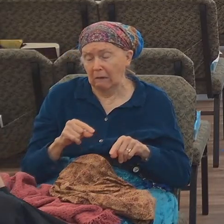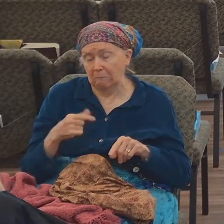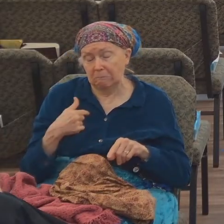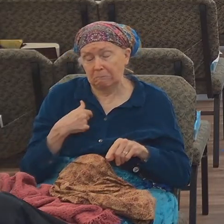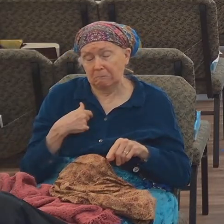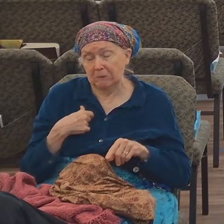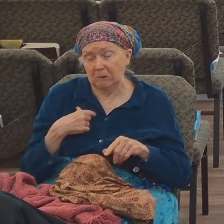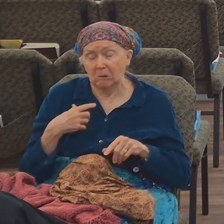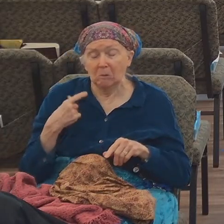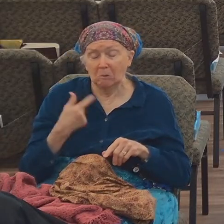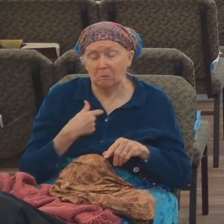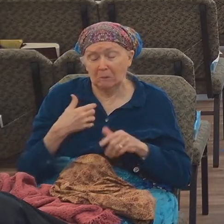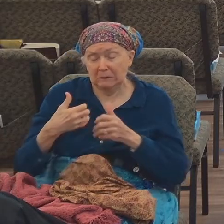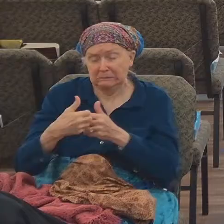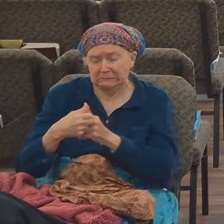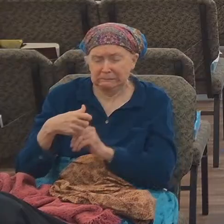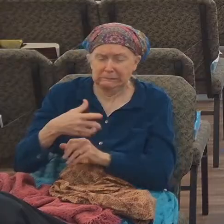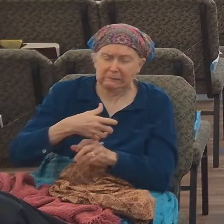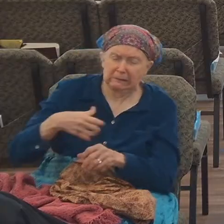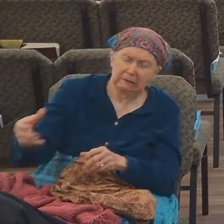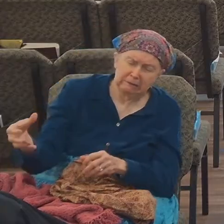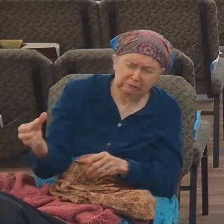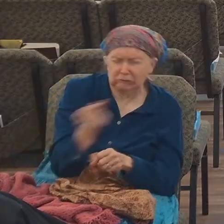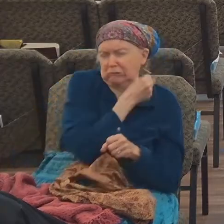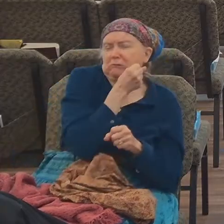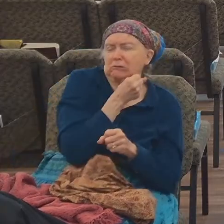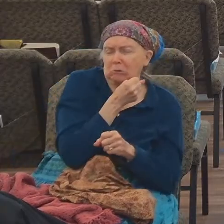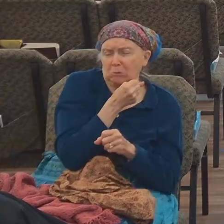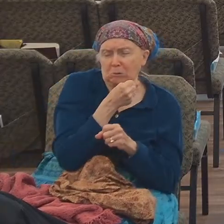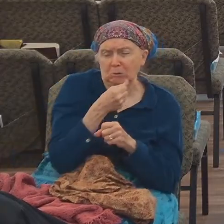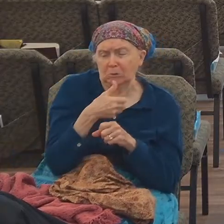Okay? What does that paint?